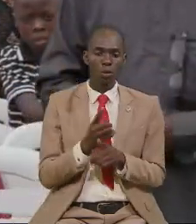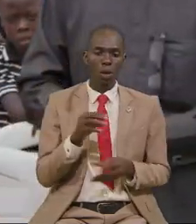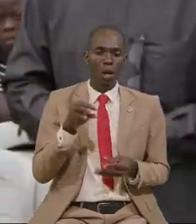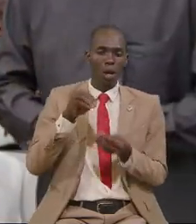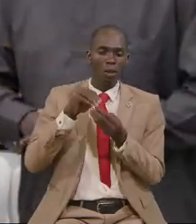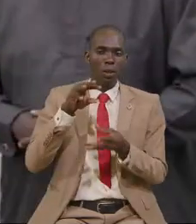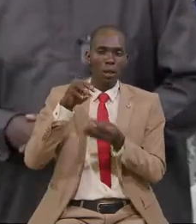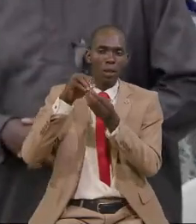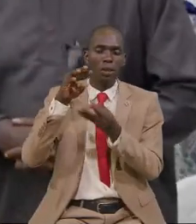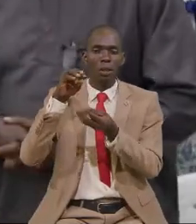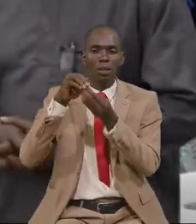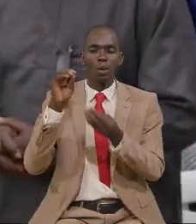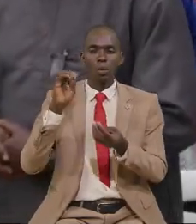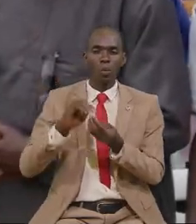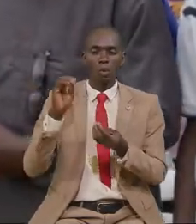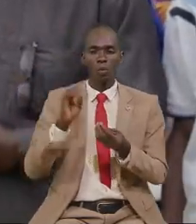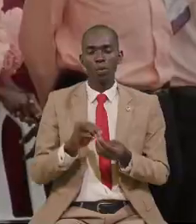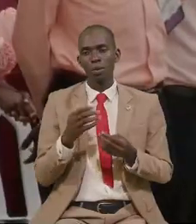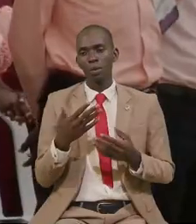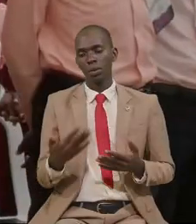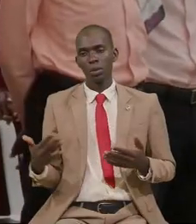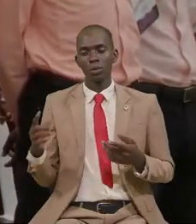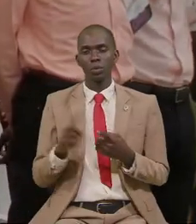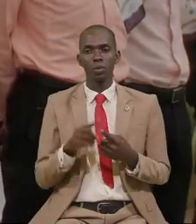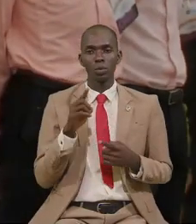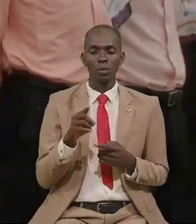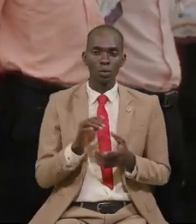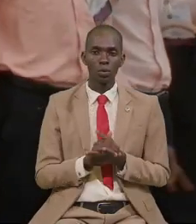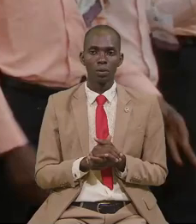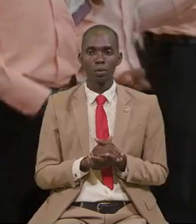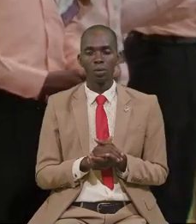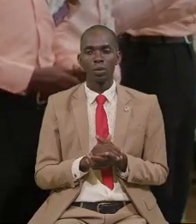No restitution. You can't say sorry